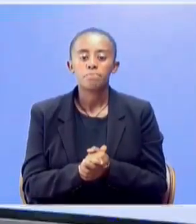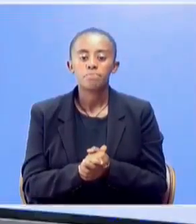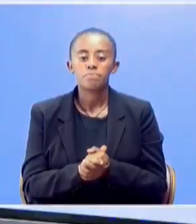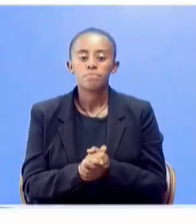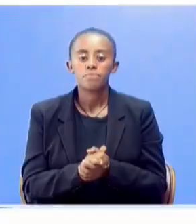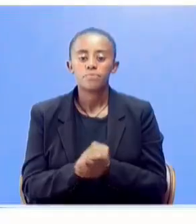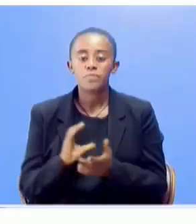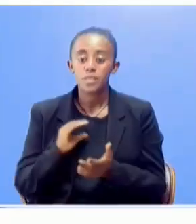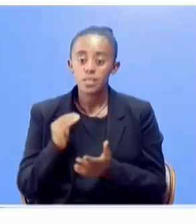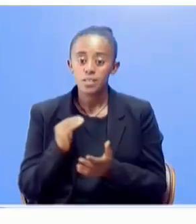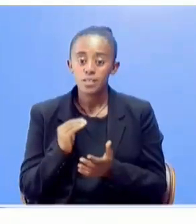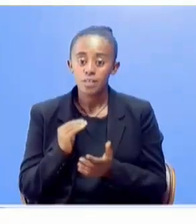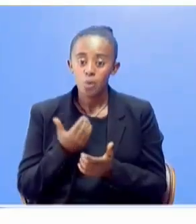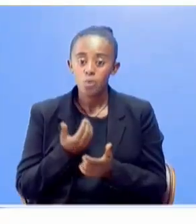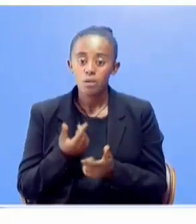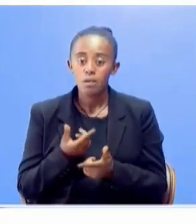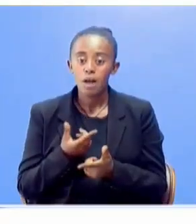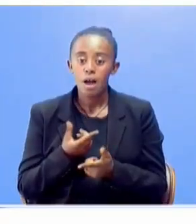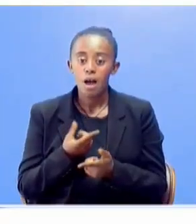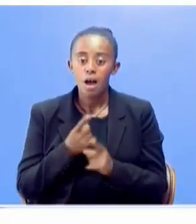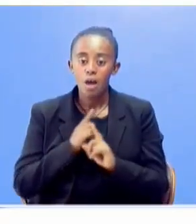Our answer,